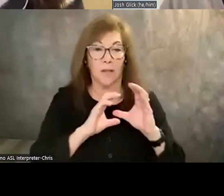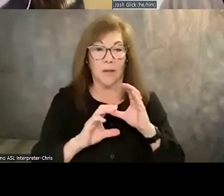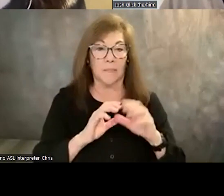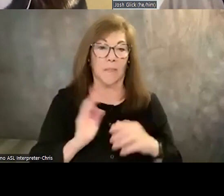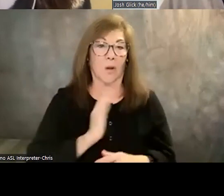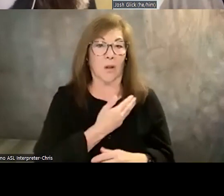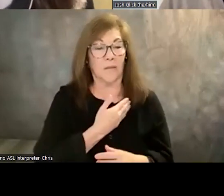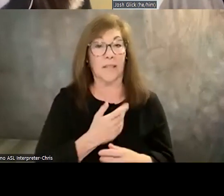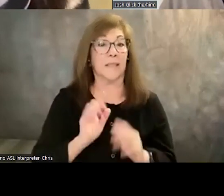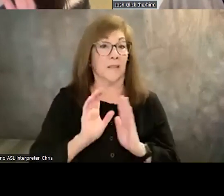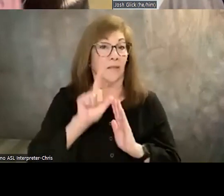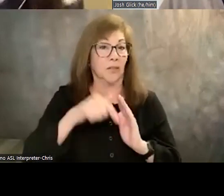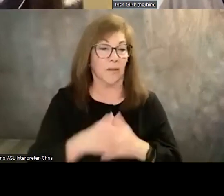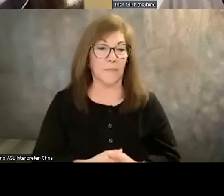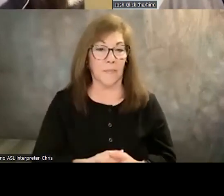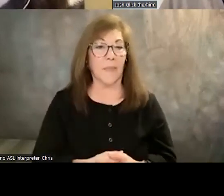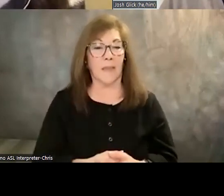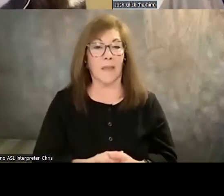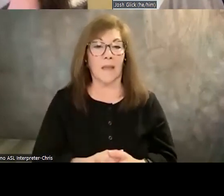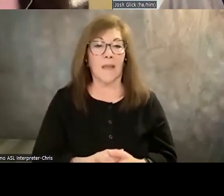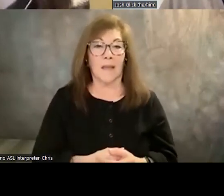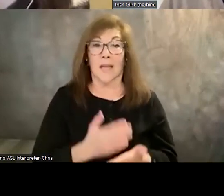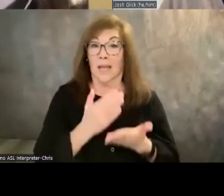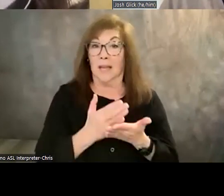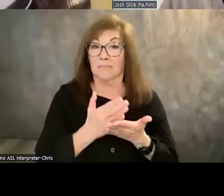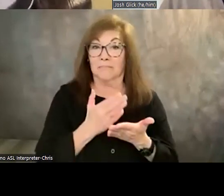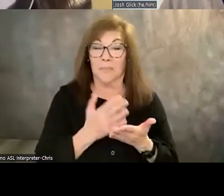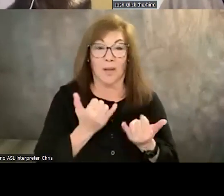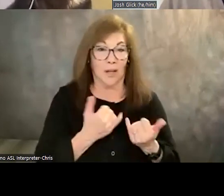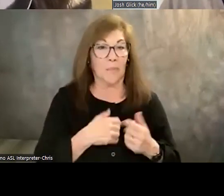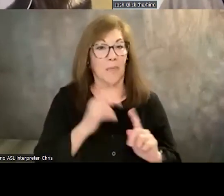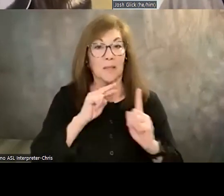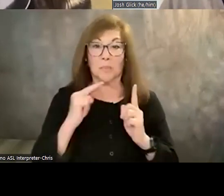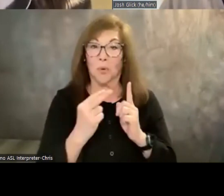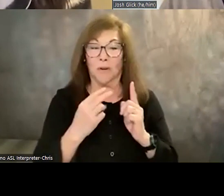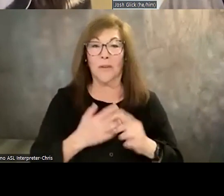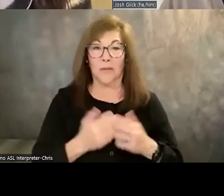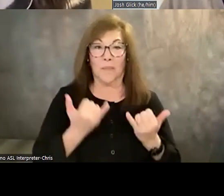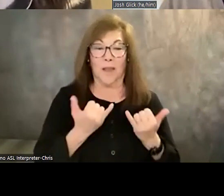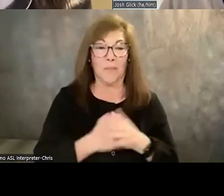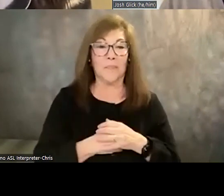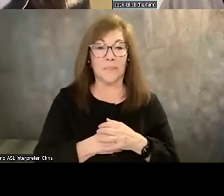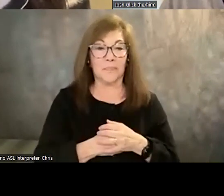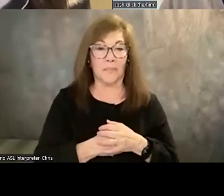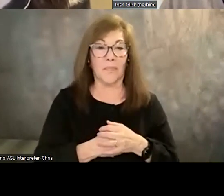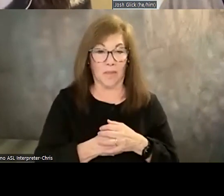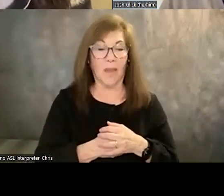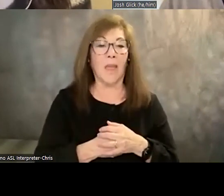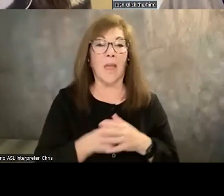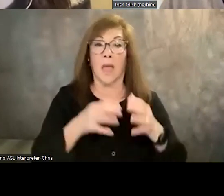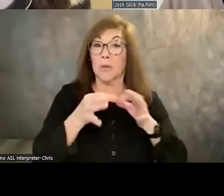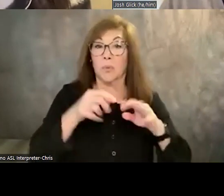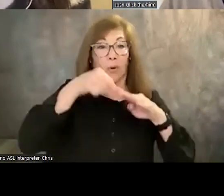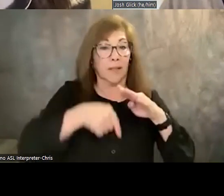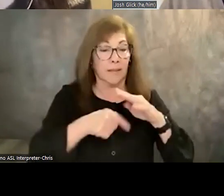us eventually. So I'm gonna leave it here, but that's like the point of view that we come from at Witness, and I will explain a bit more